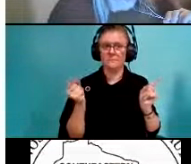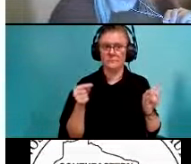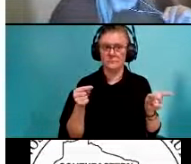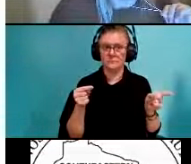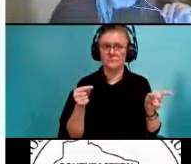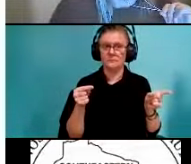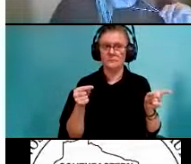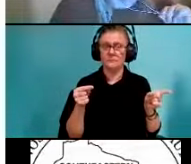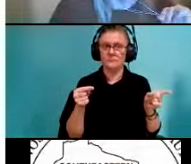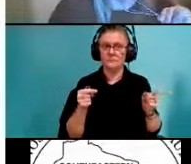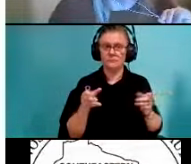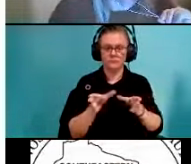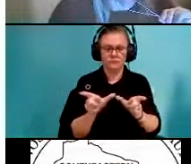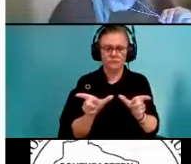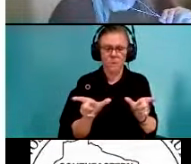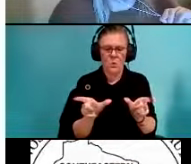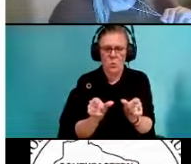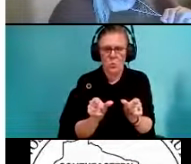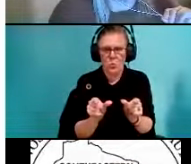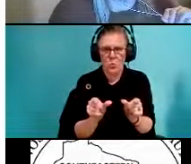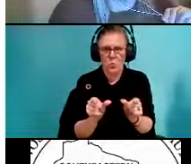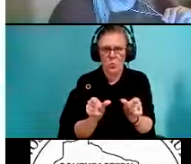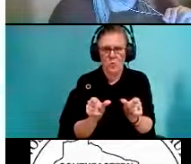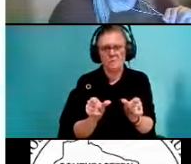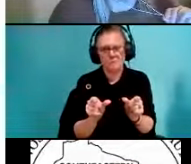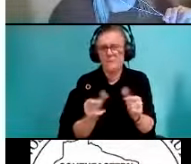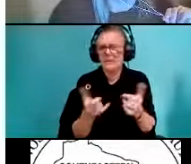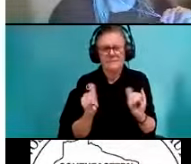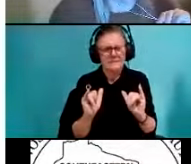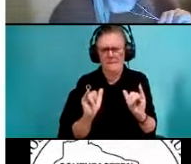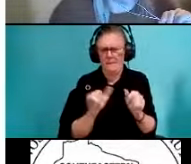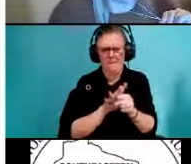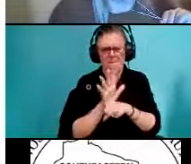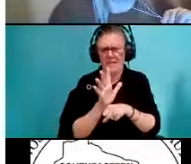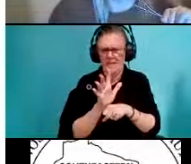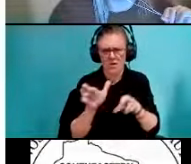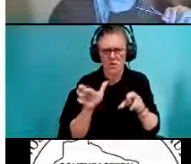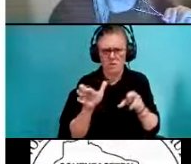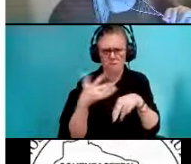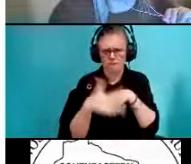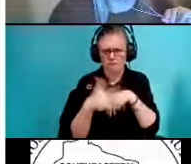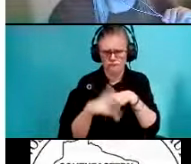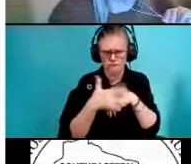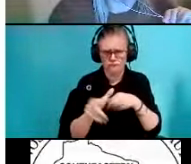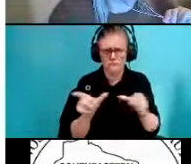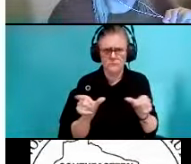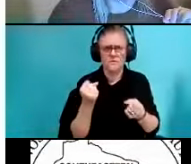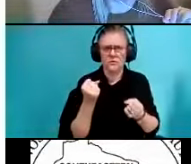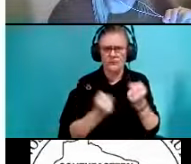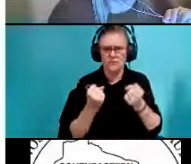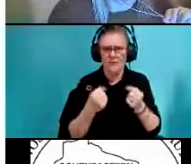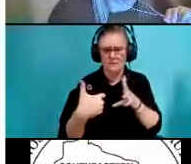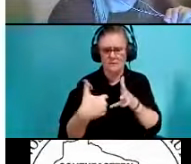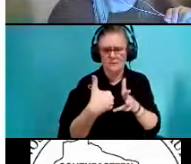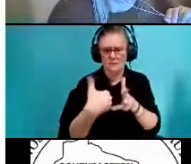making those drive lanes a little bit narrower, which is still well within kind of a recommended width of a drive lane, 11